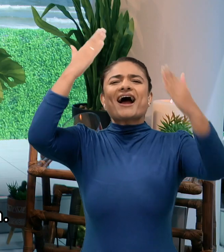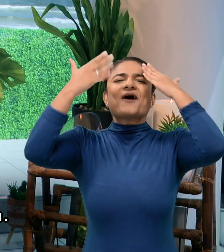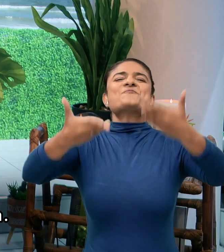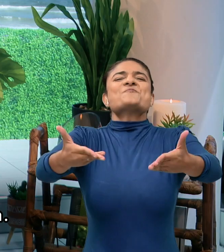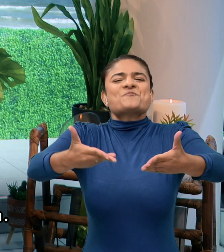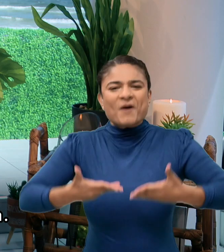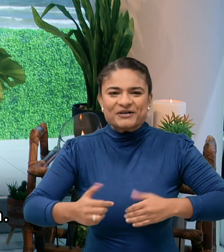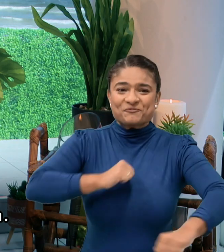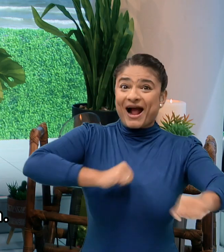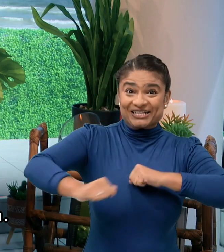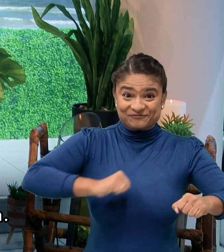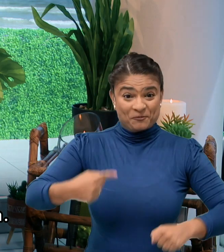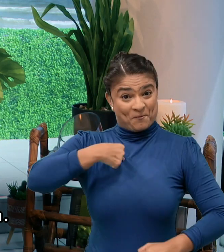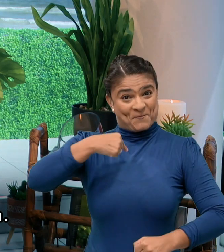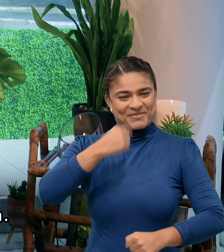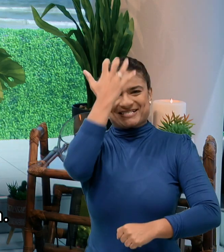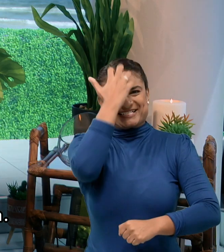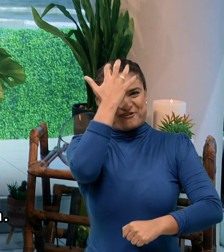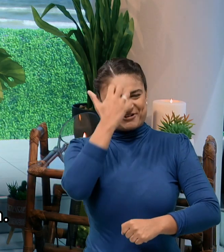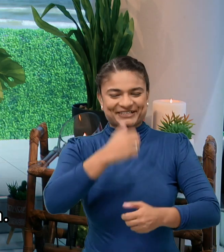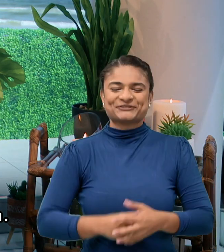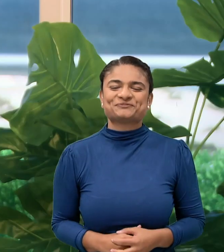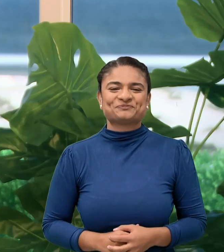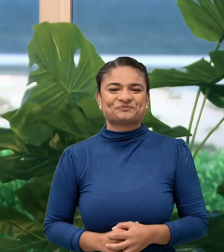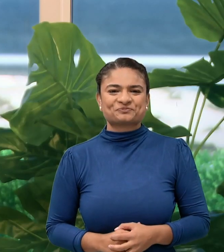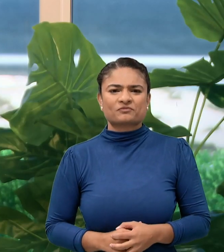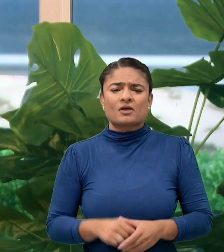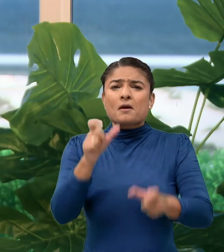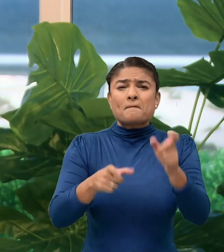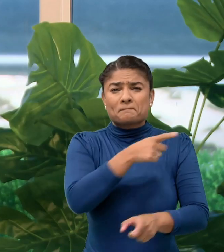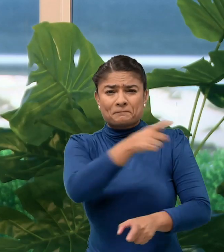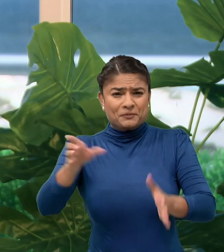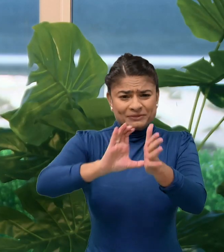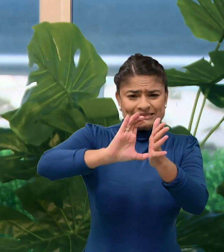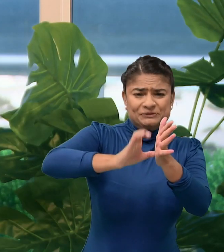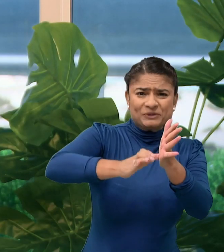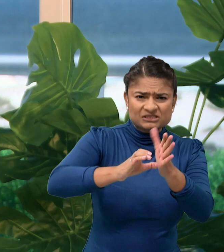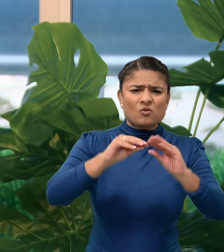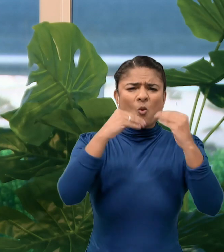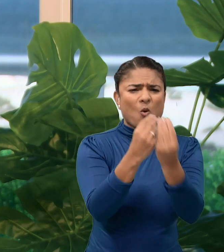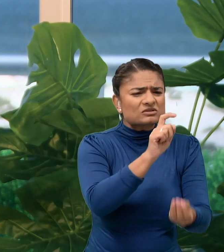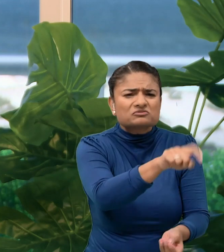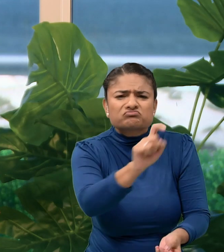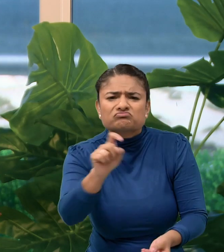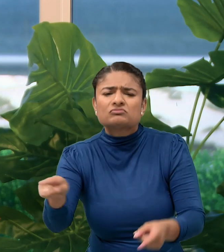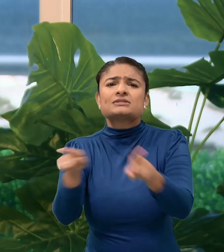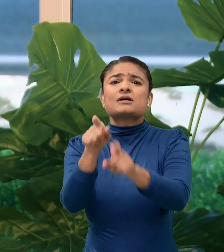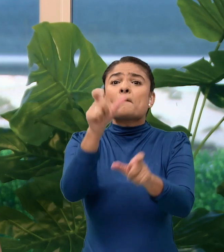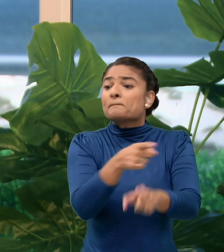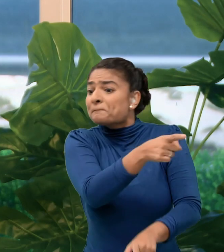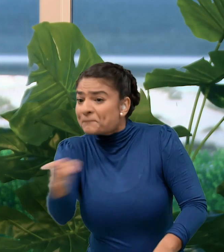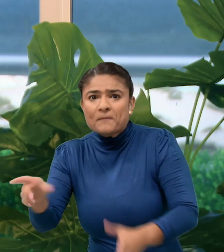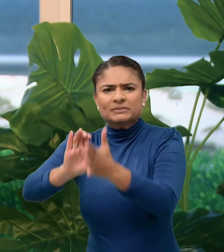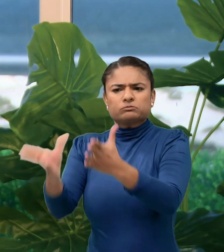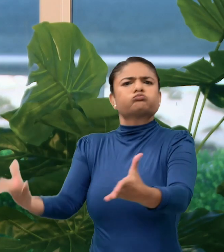Hello and welcome to Activated with me, your host, Taryn Tomlinson. People with disabilities and organizations of and for persons